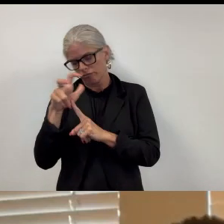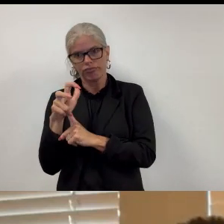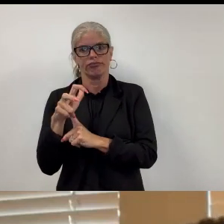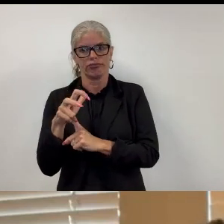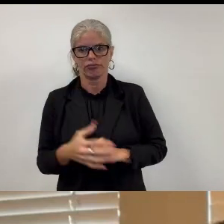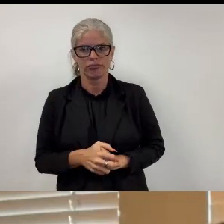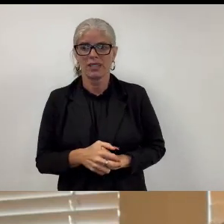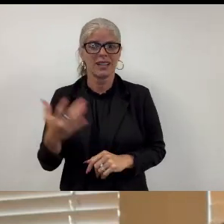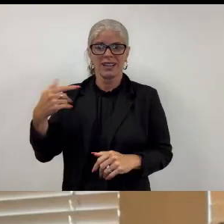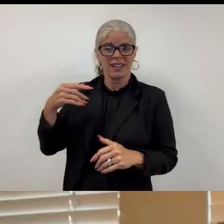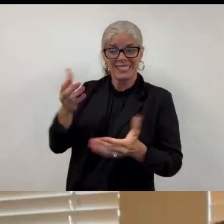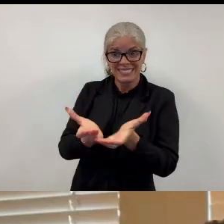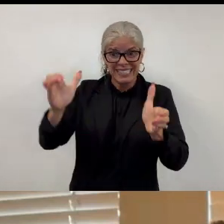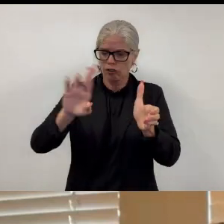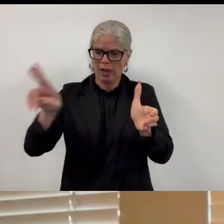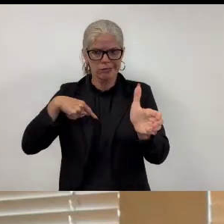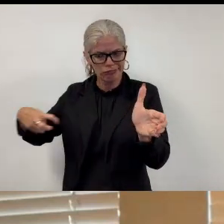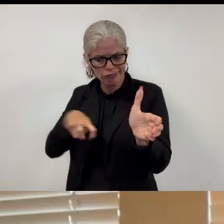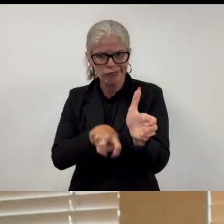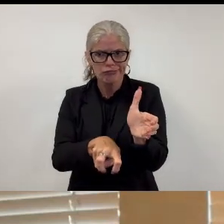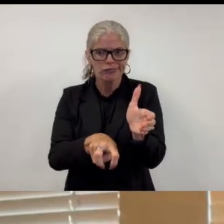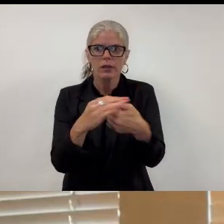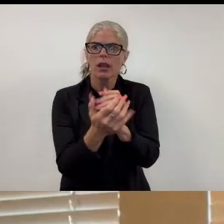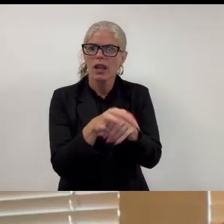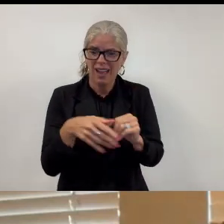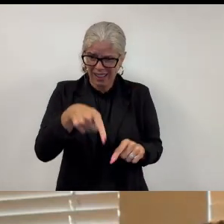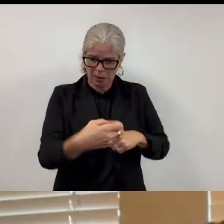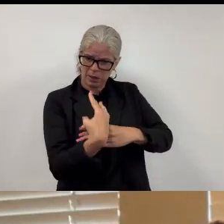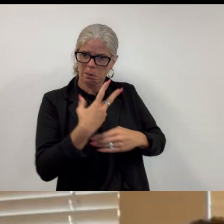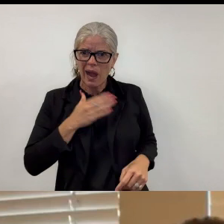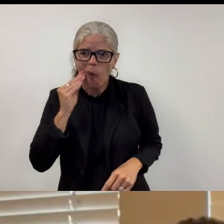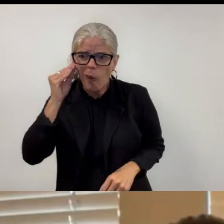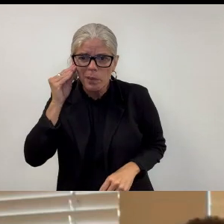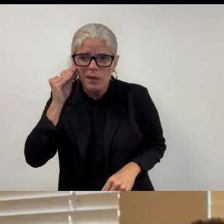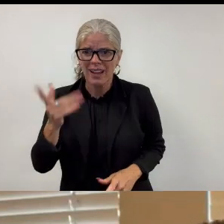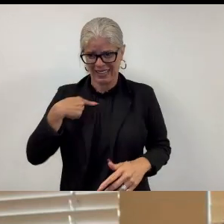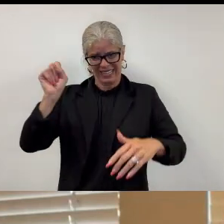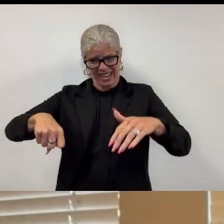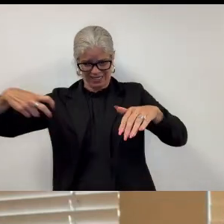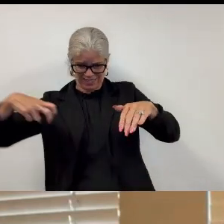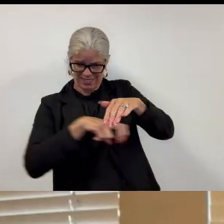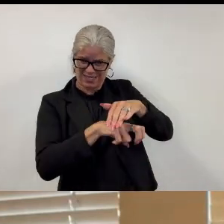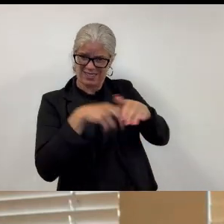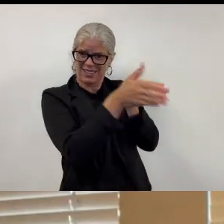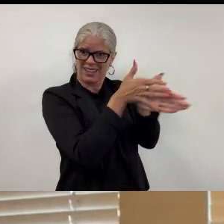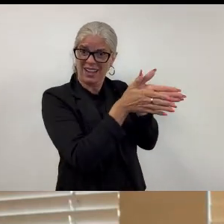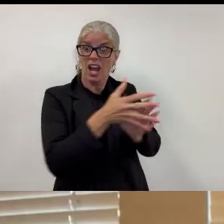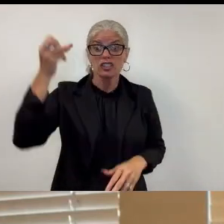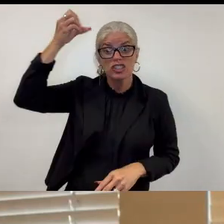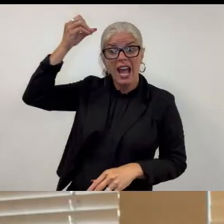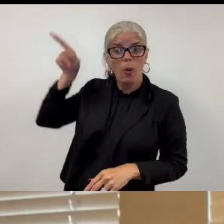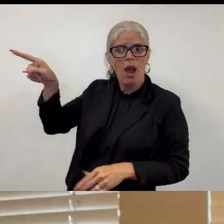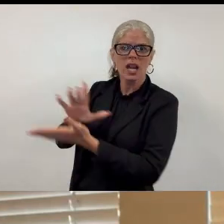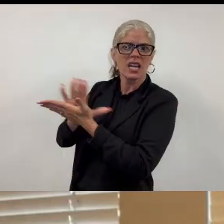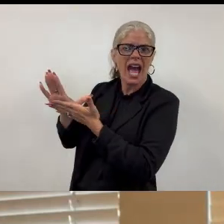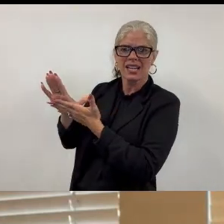stellar. There, even in the sink area, there was that place was more accessible than my own home. I could roll under the sink.